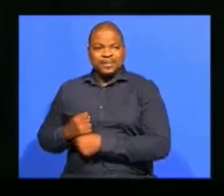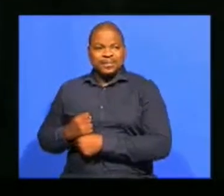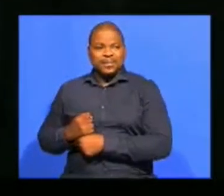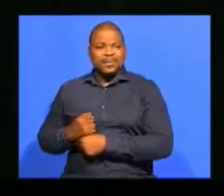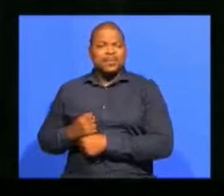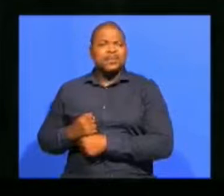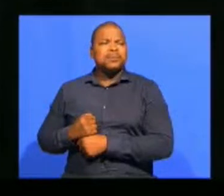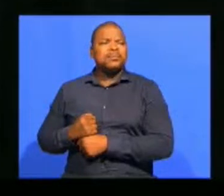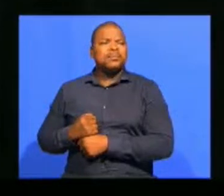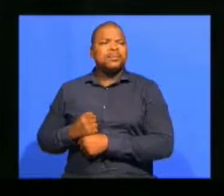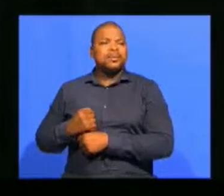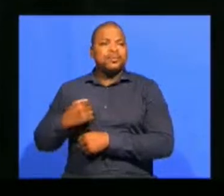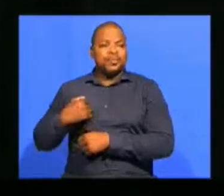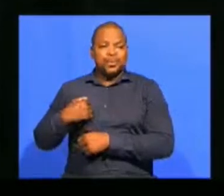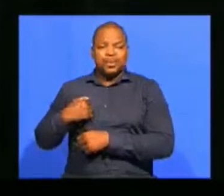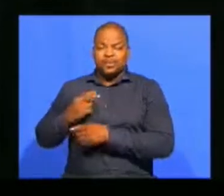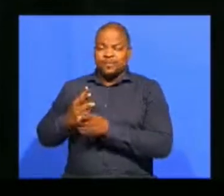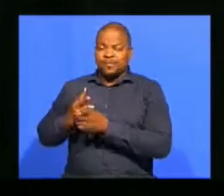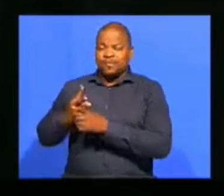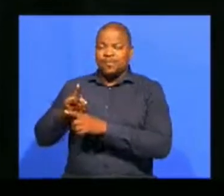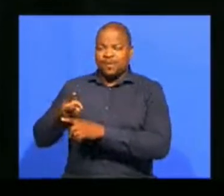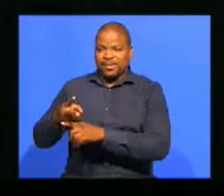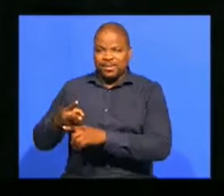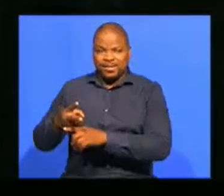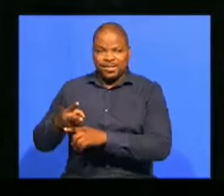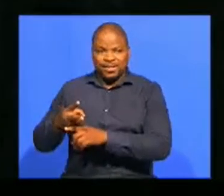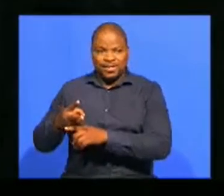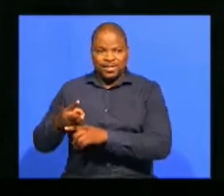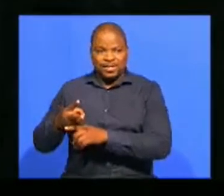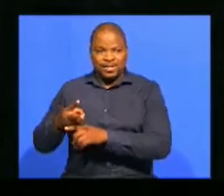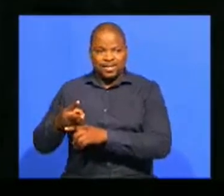to be able to undertake a visit to the